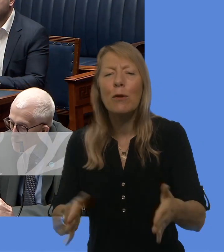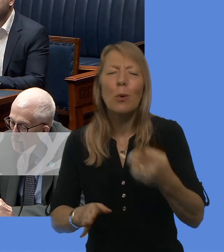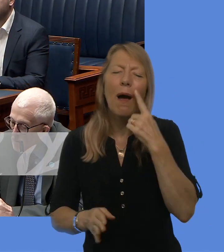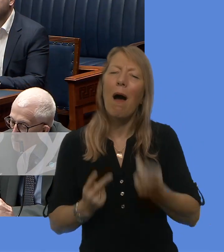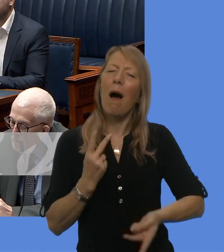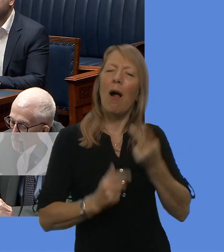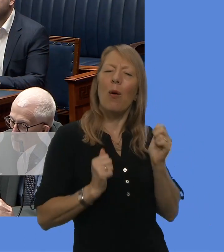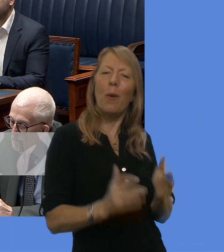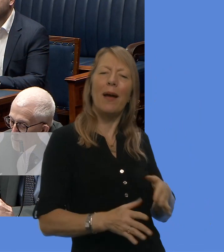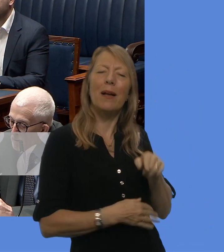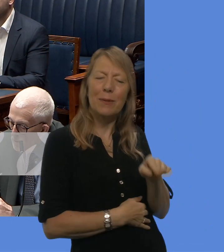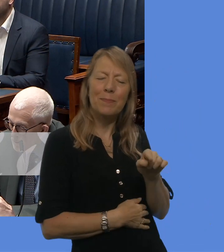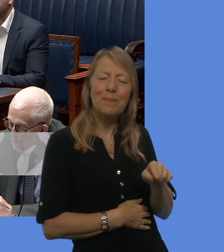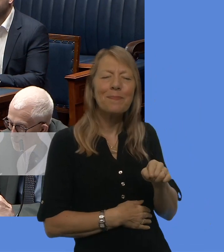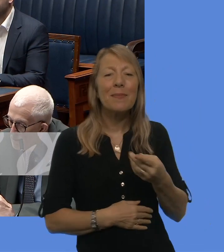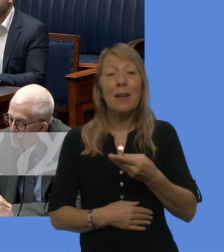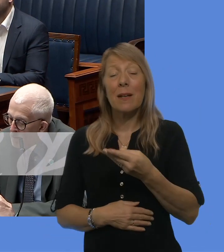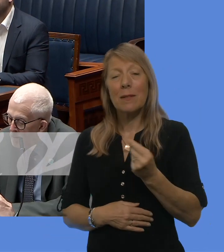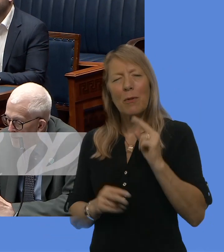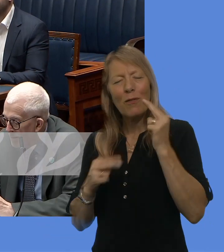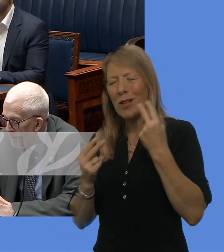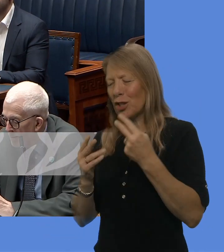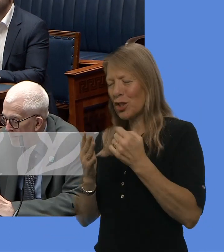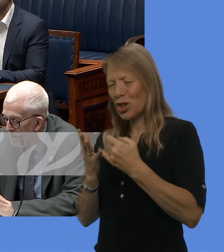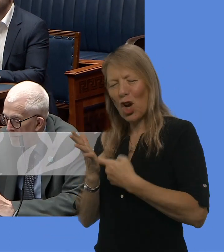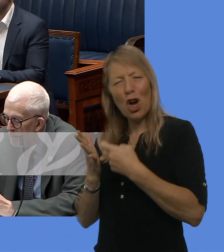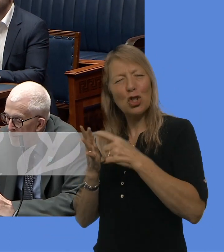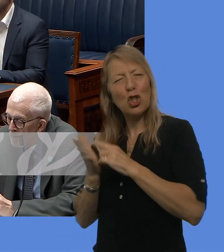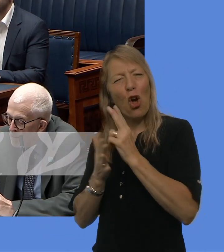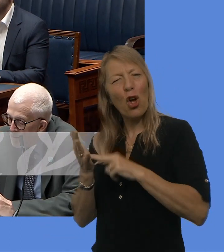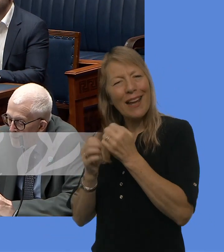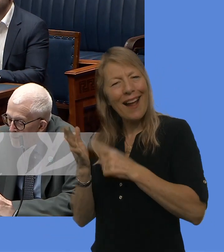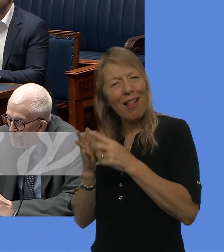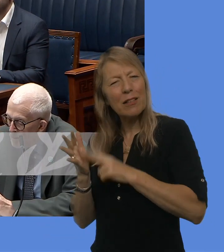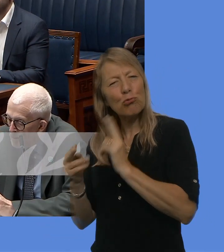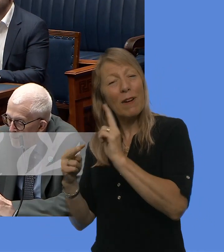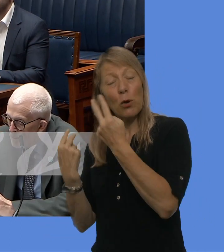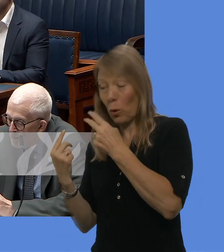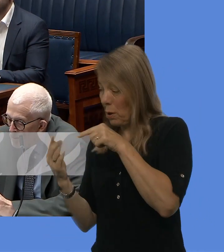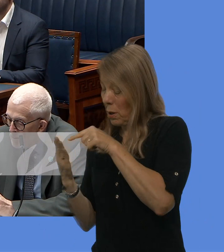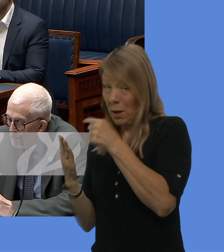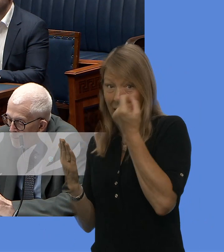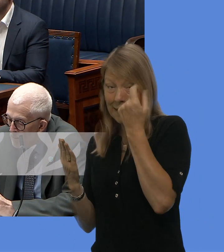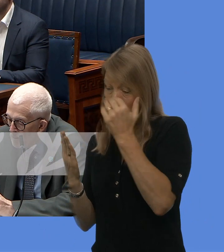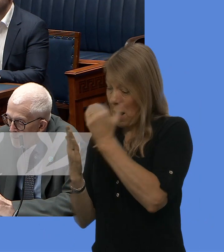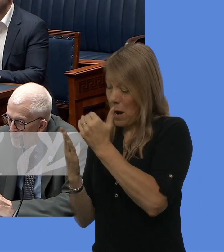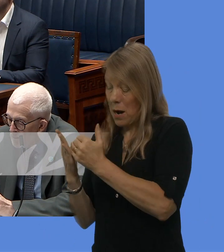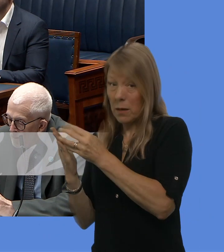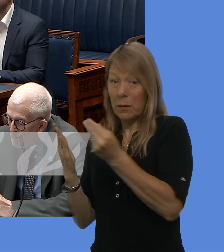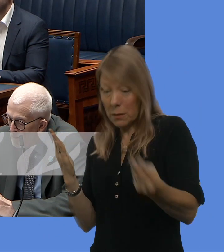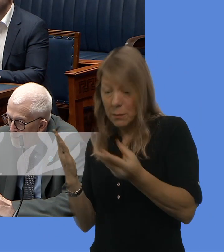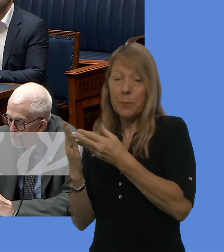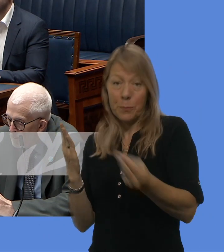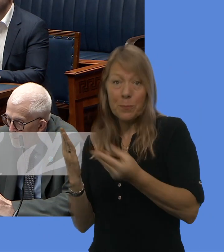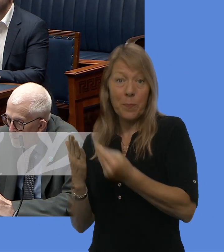that were proposed by Sir John Gillen's review have been implemented and are having a very positive effect. Obviously, disclosure is one of the areas that we would wish to address because